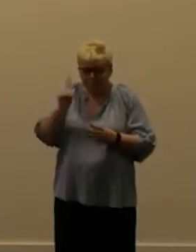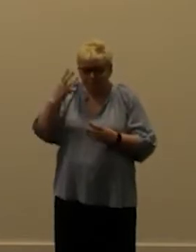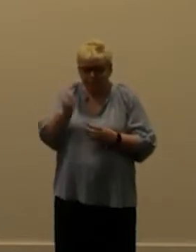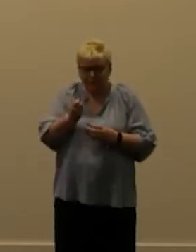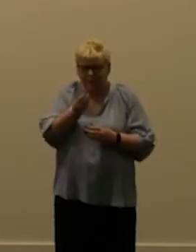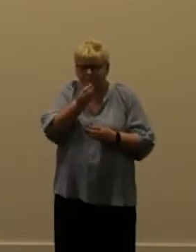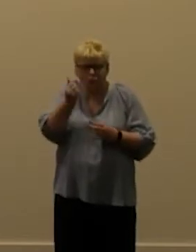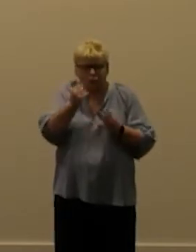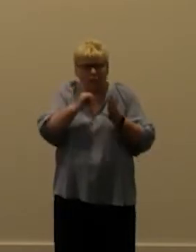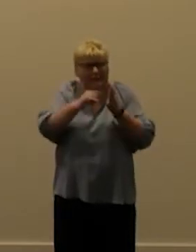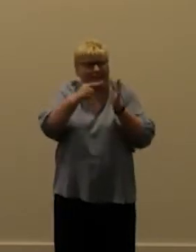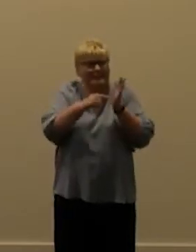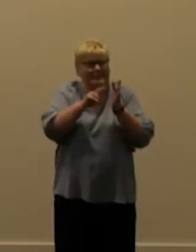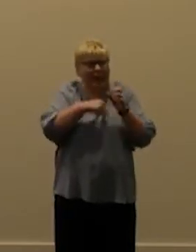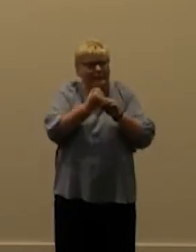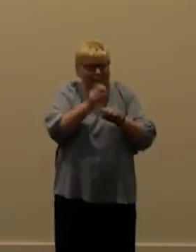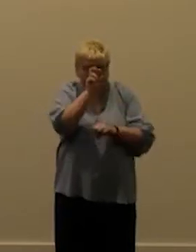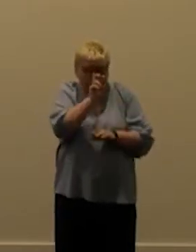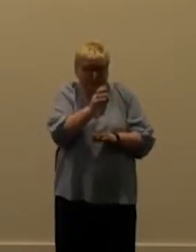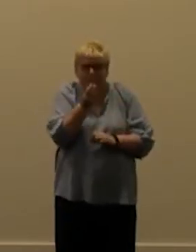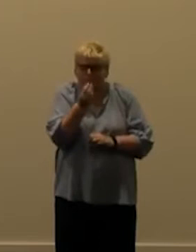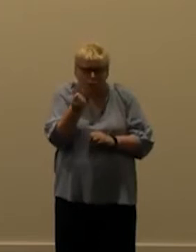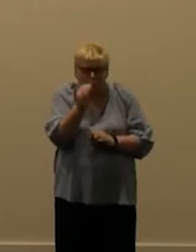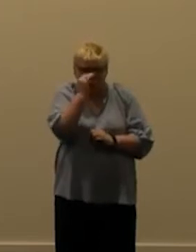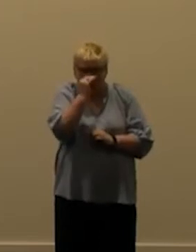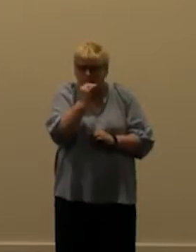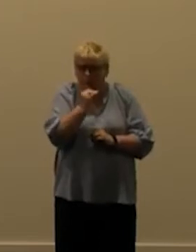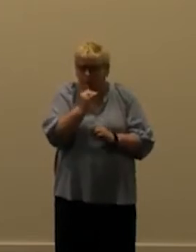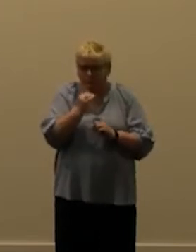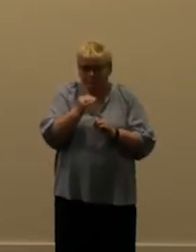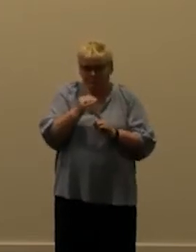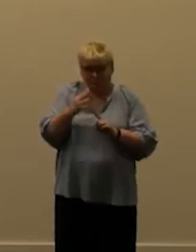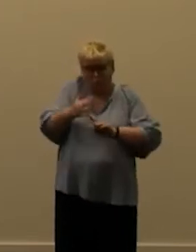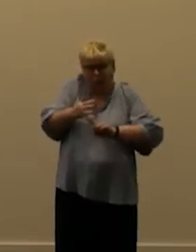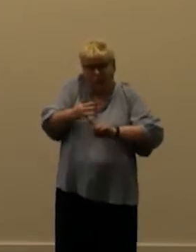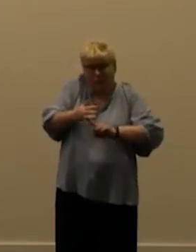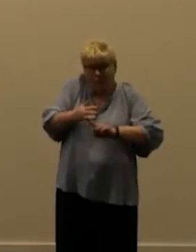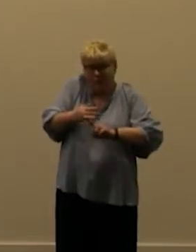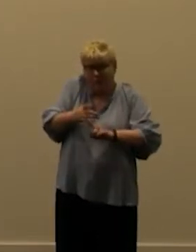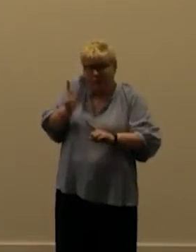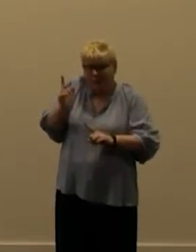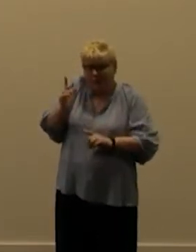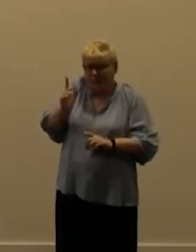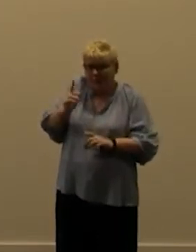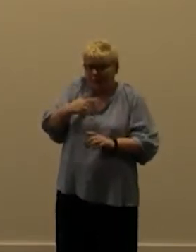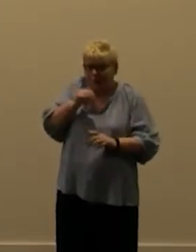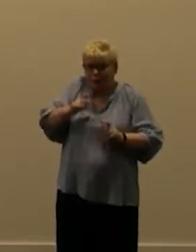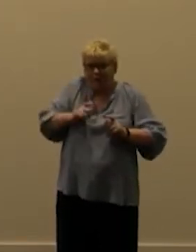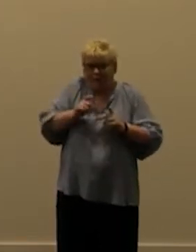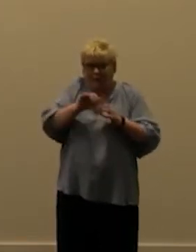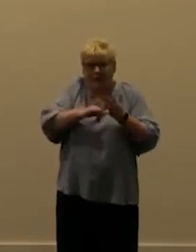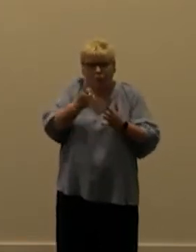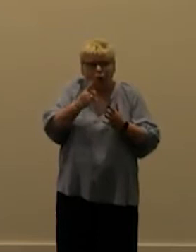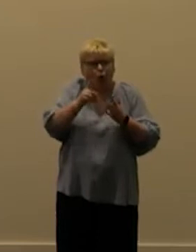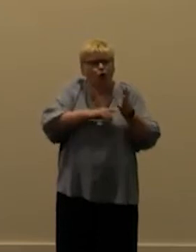few settings, and yeah, like I said, it's primarily for people that basically are not comfortable reading the PS1 file or the